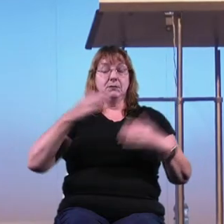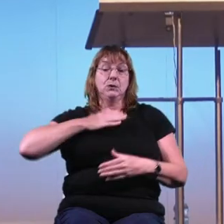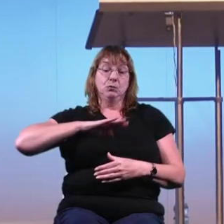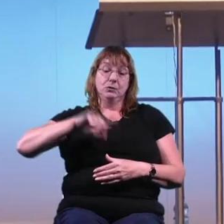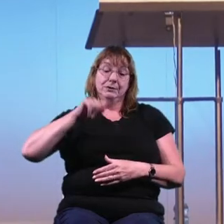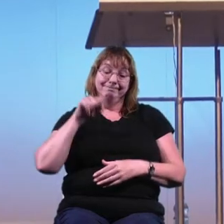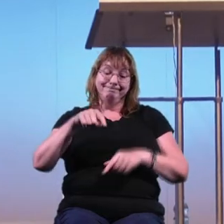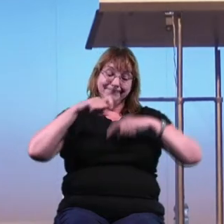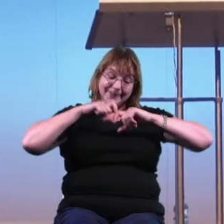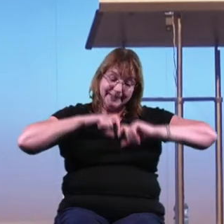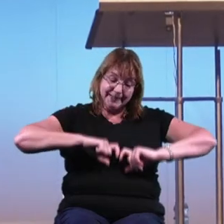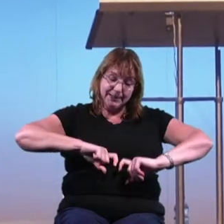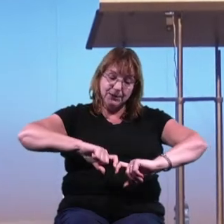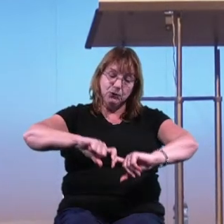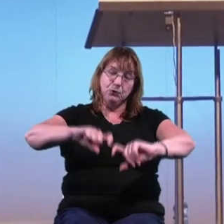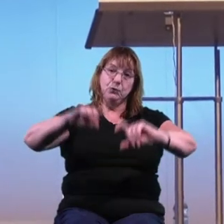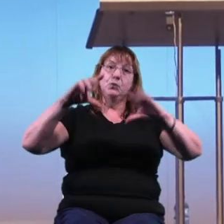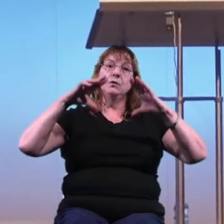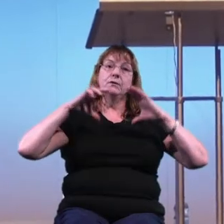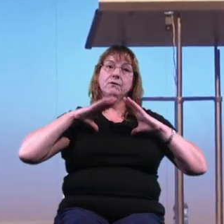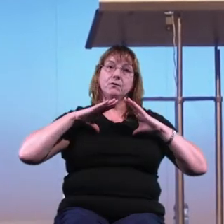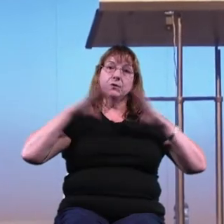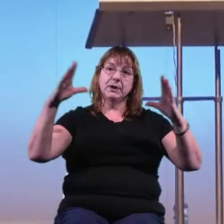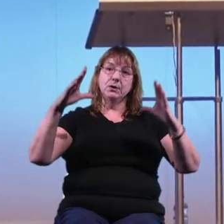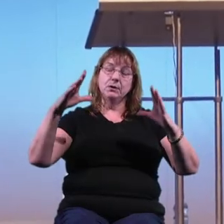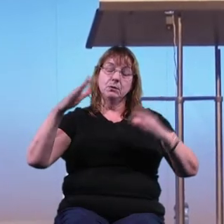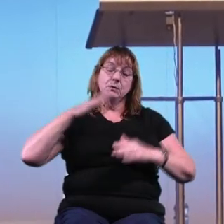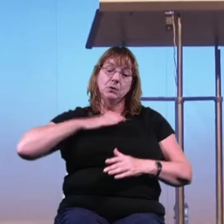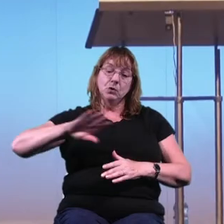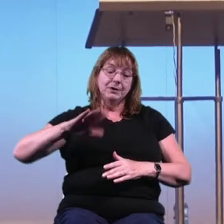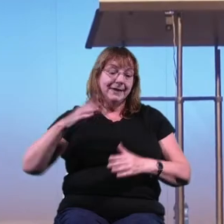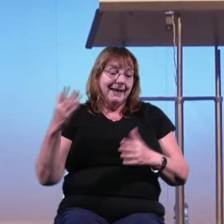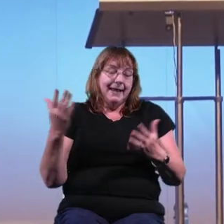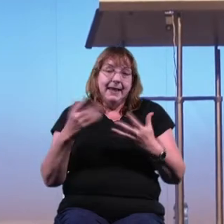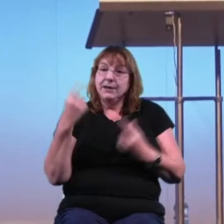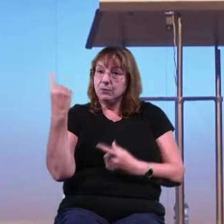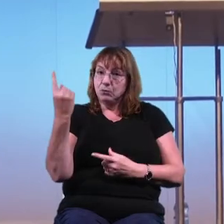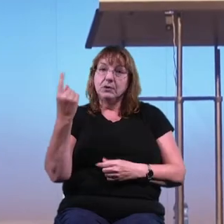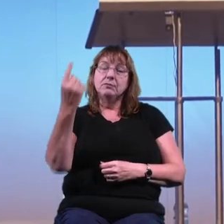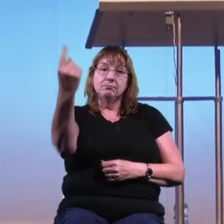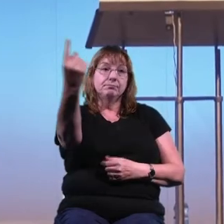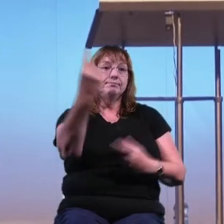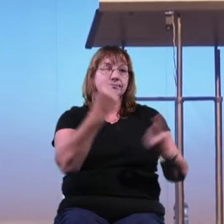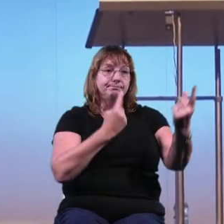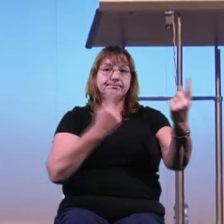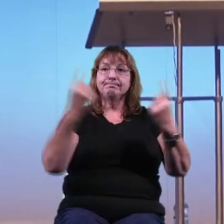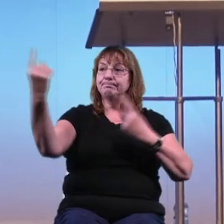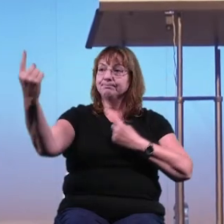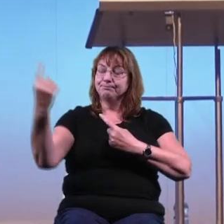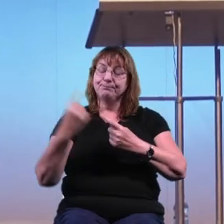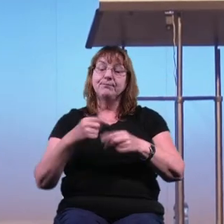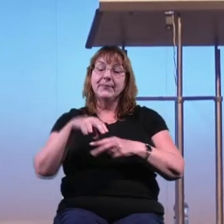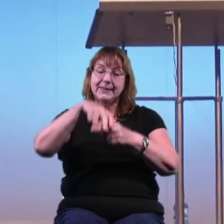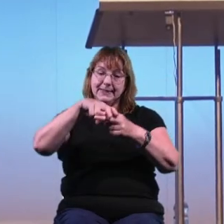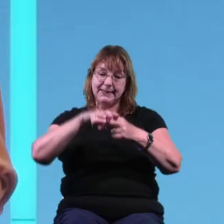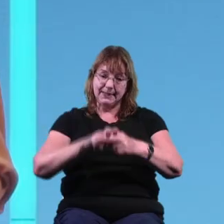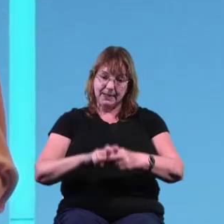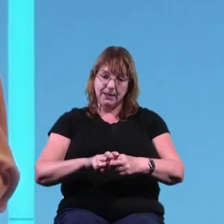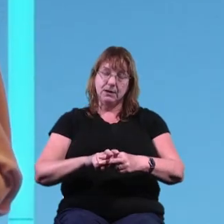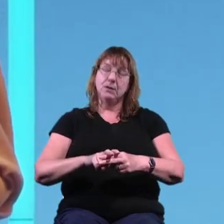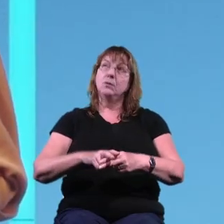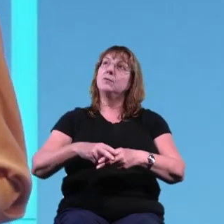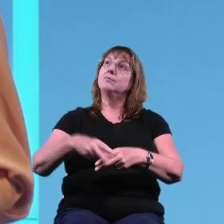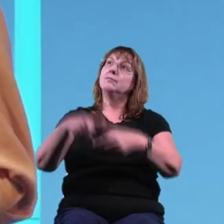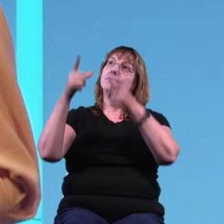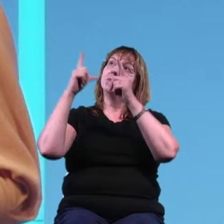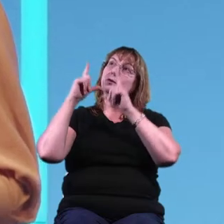to continue to be a free event because we want anybody to be able to walk through the door and to sit under the Word of God.